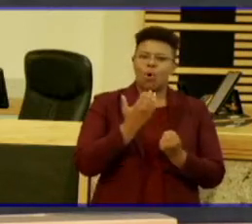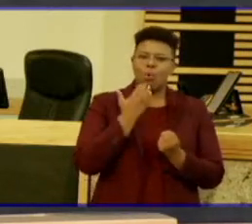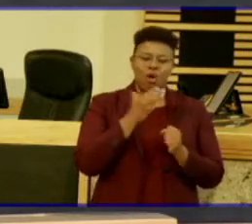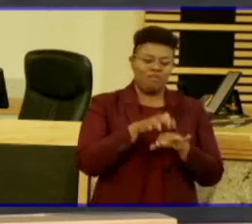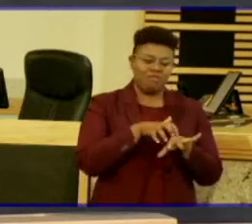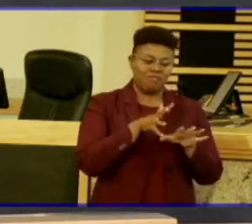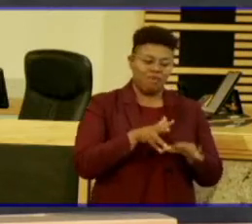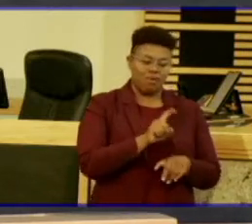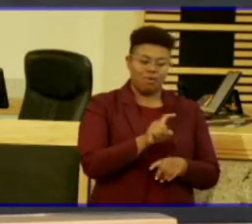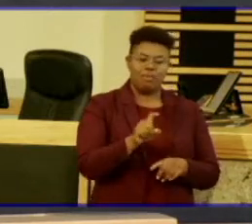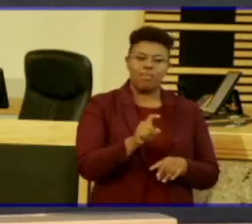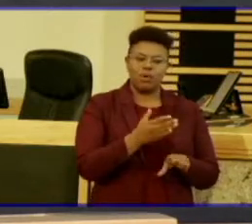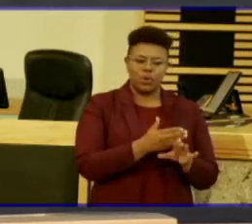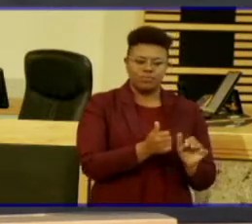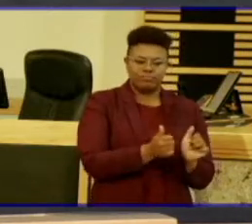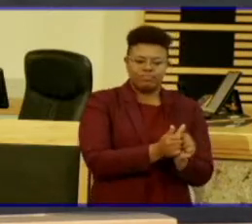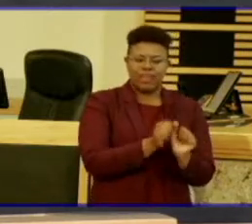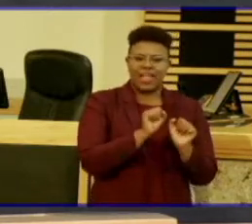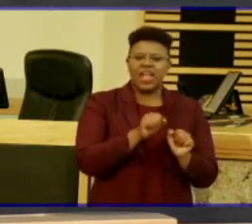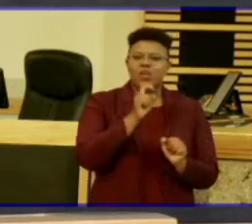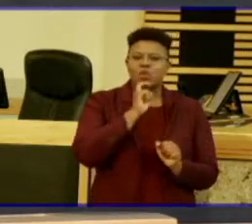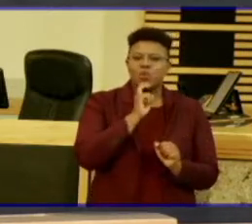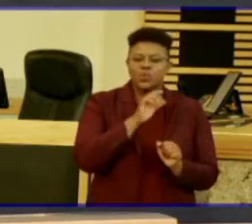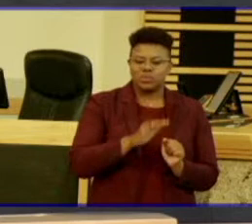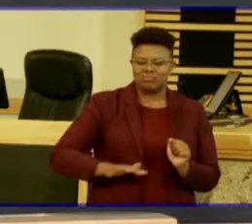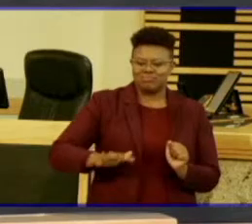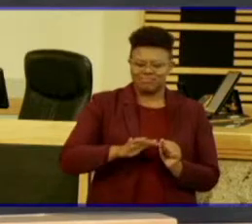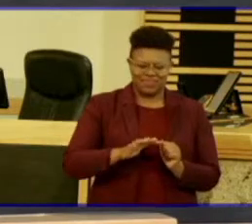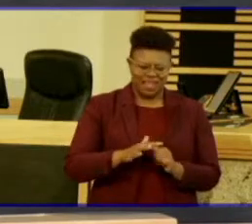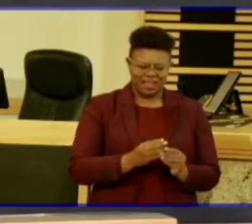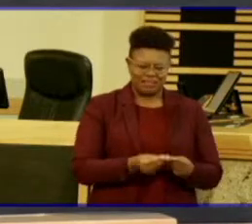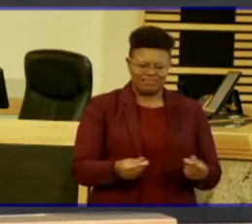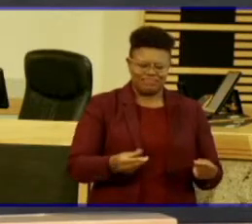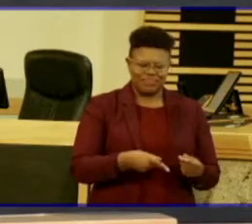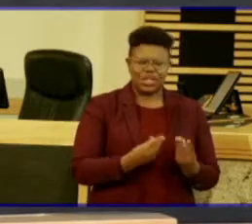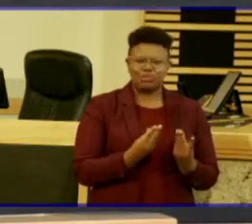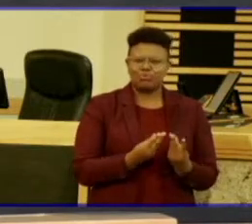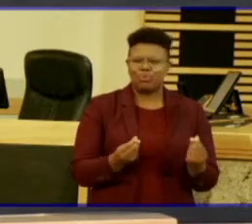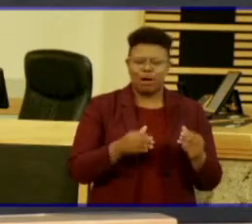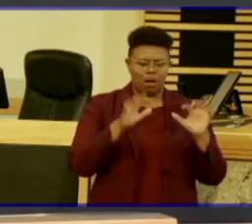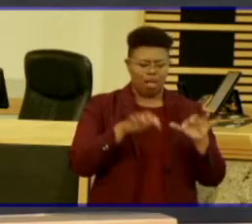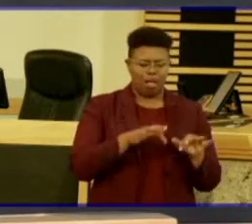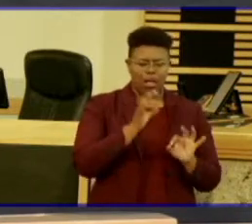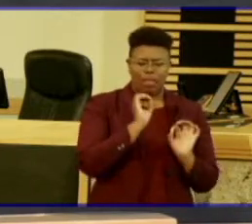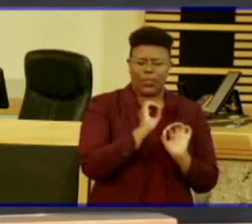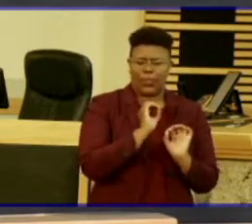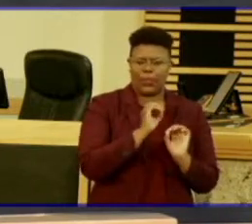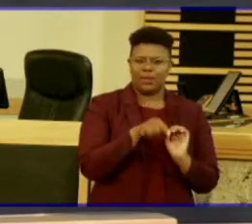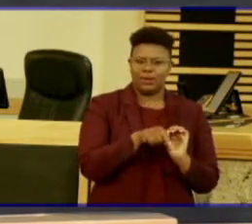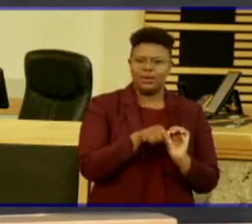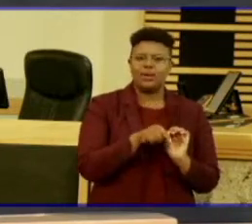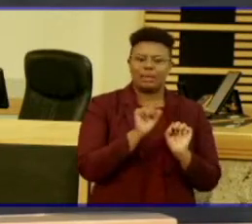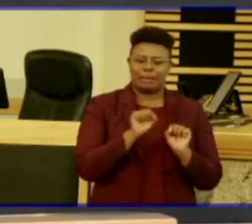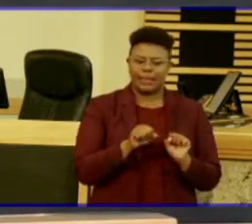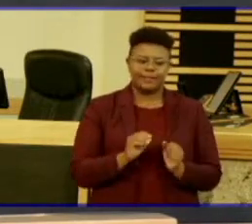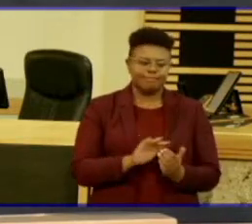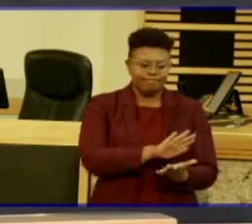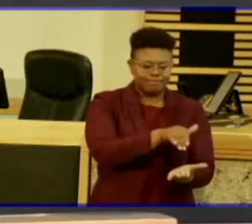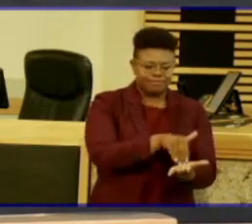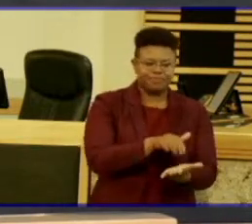communities to increase the utilization of the arable land. In addition to the three mechanization centers, which